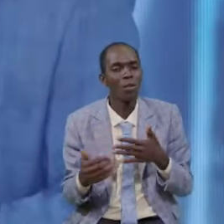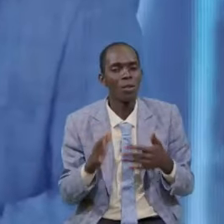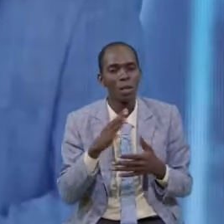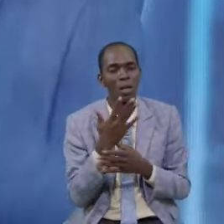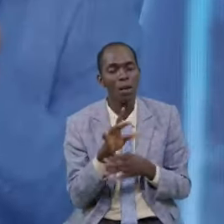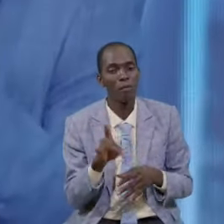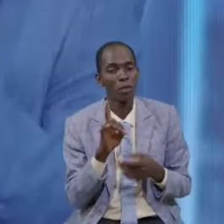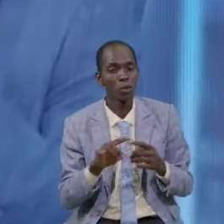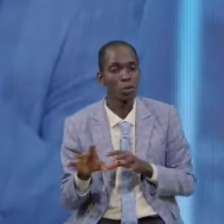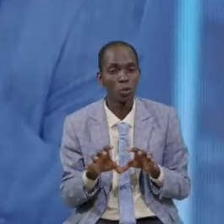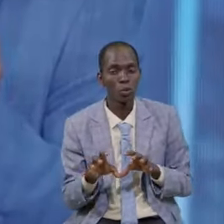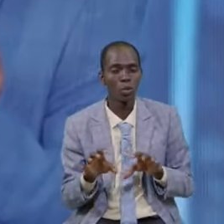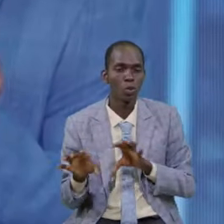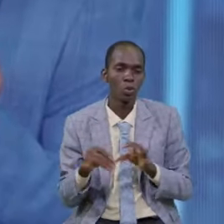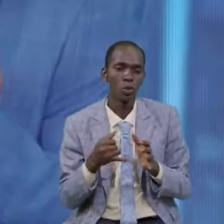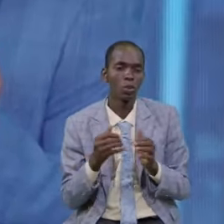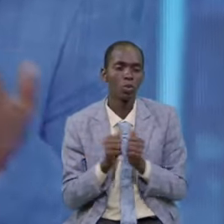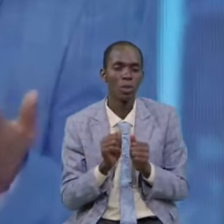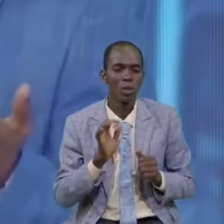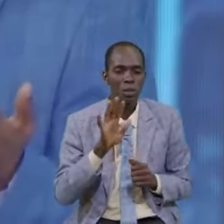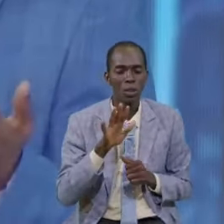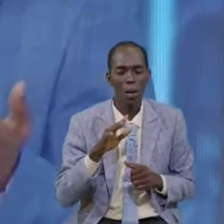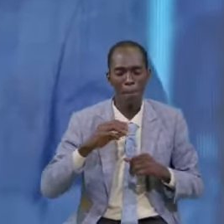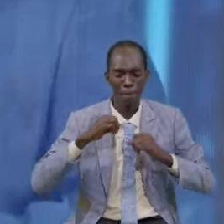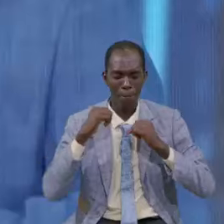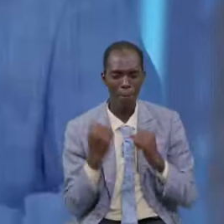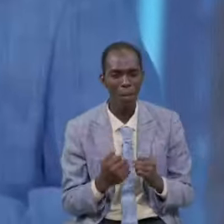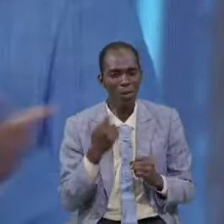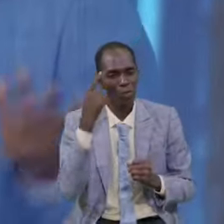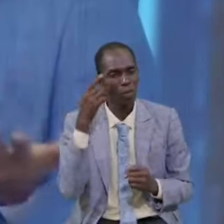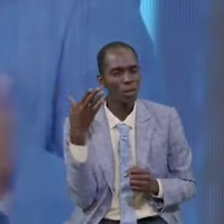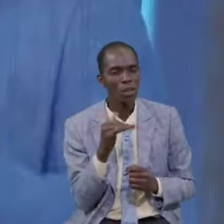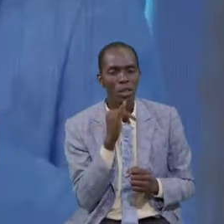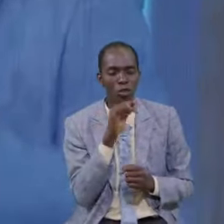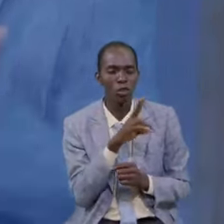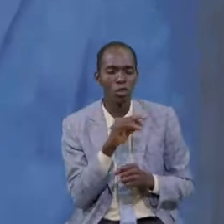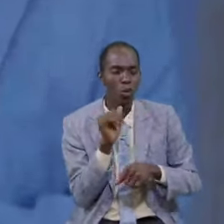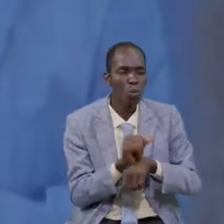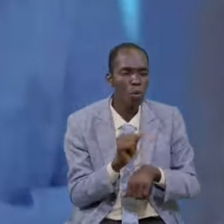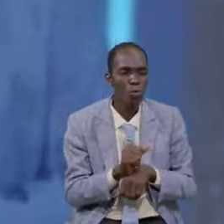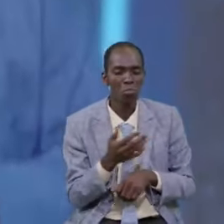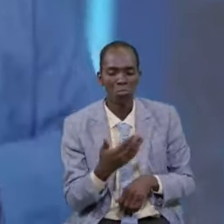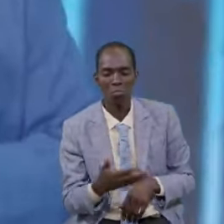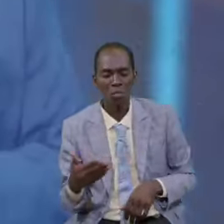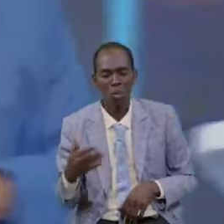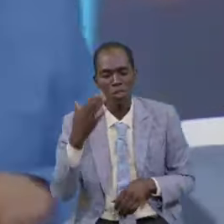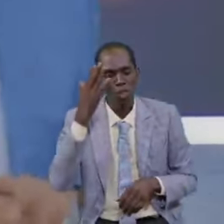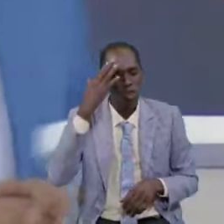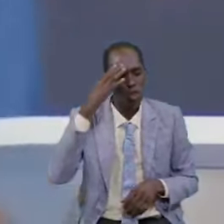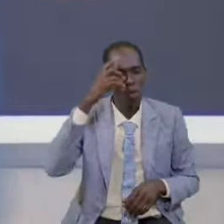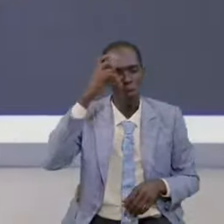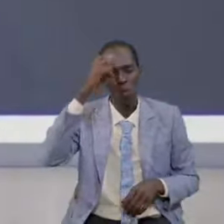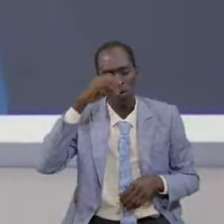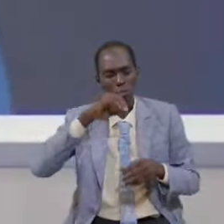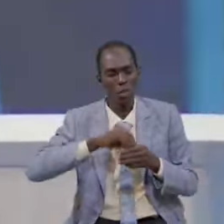mind. For there is no work, no device, no knowledge, no wisdom in the grave whither